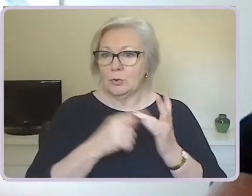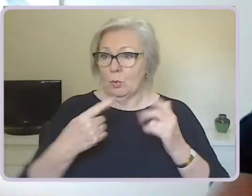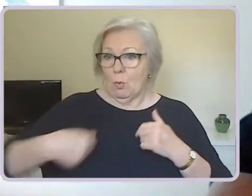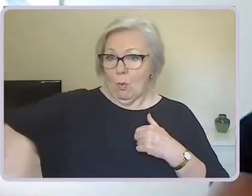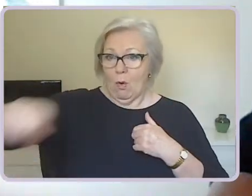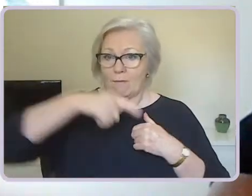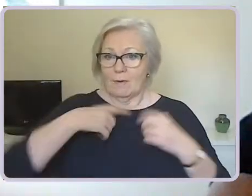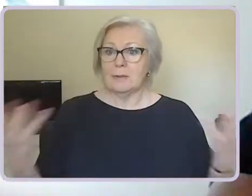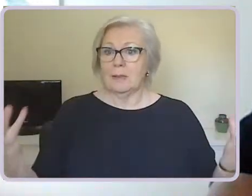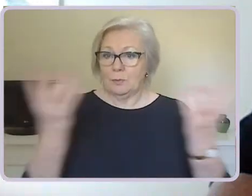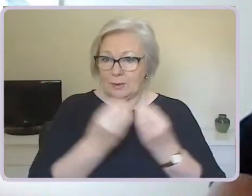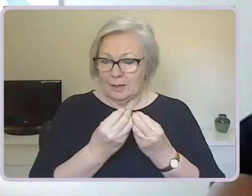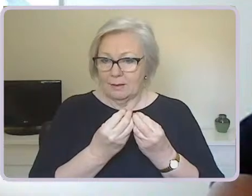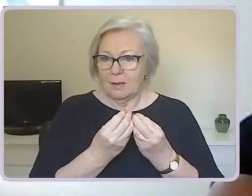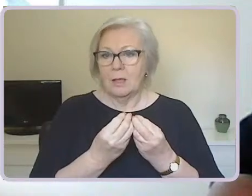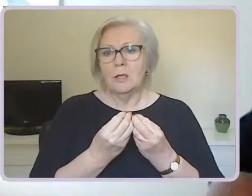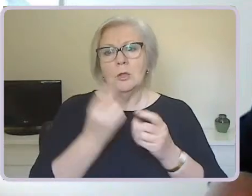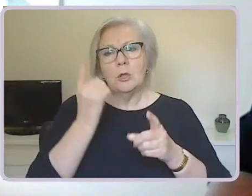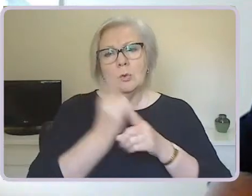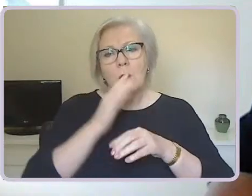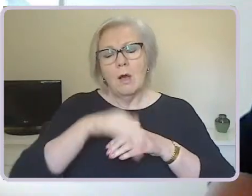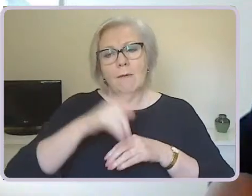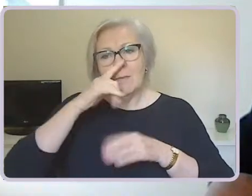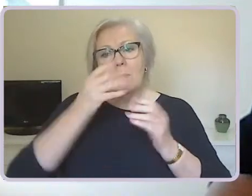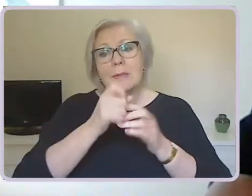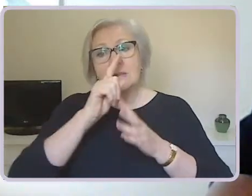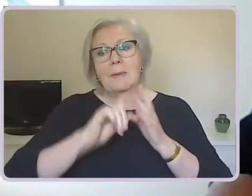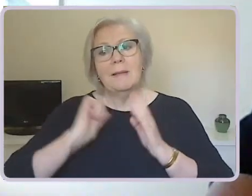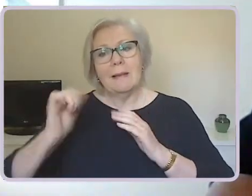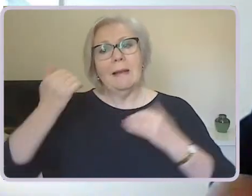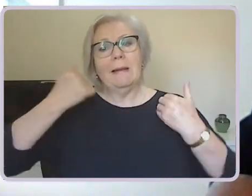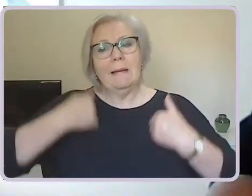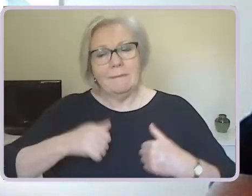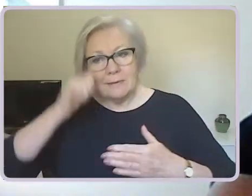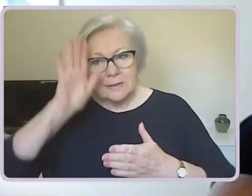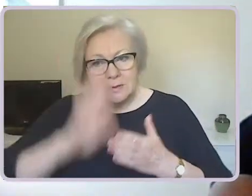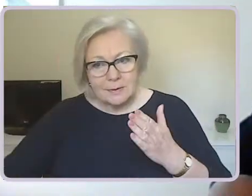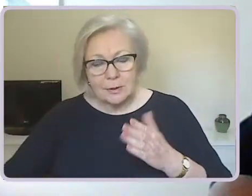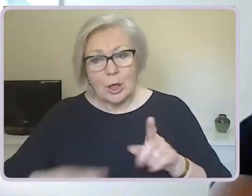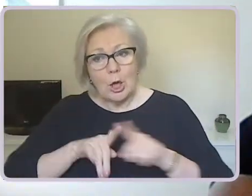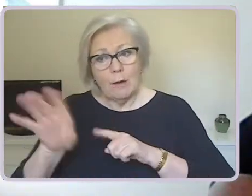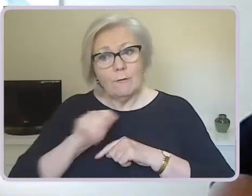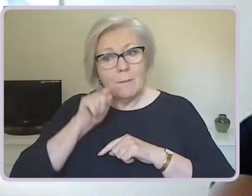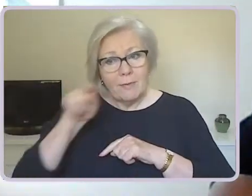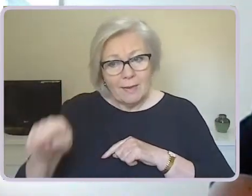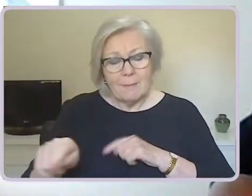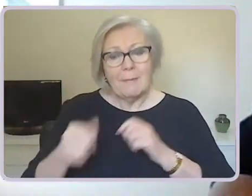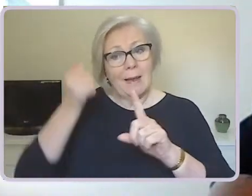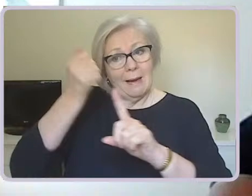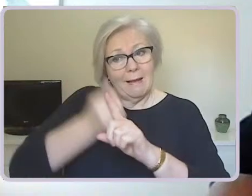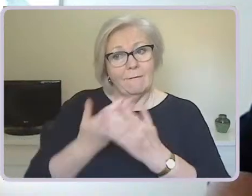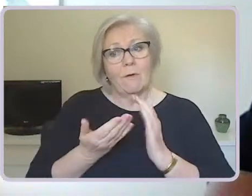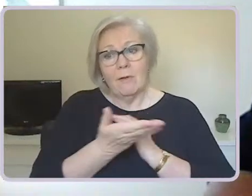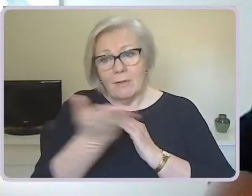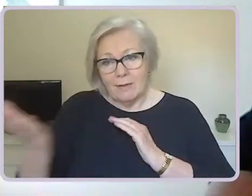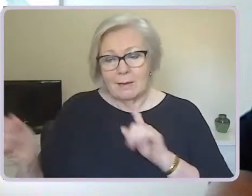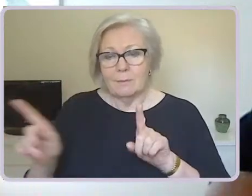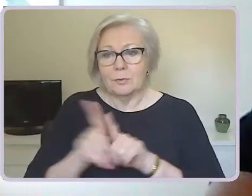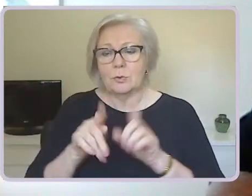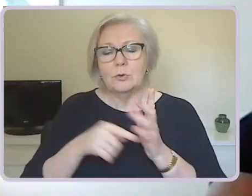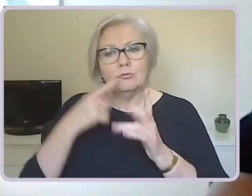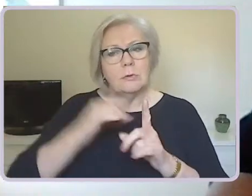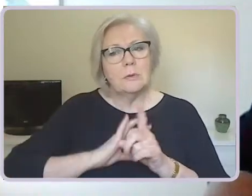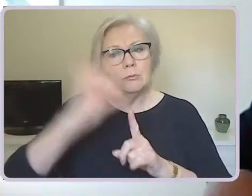the lived experience of people with disability and reflect on, learn from and advocate for improved responses to people